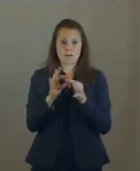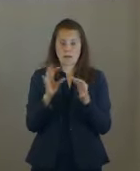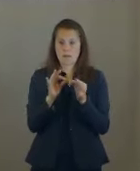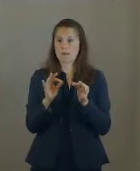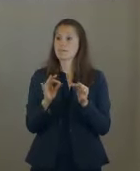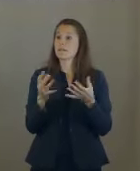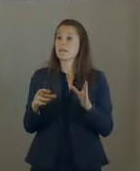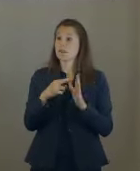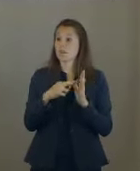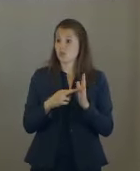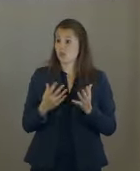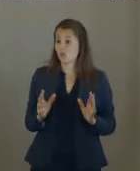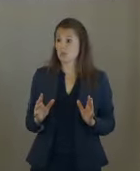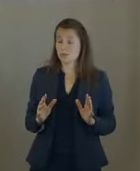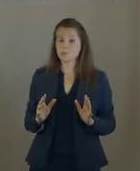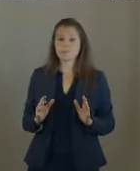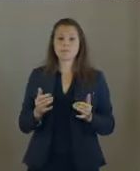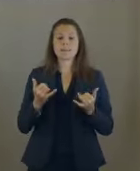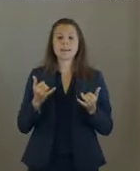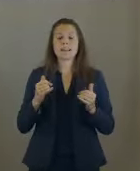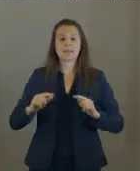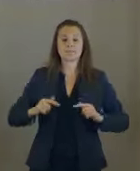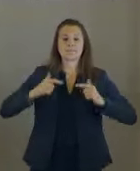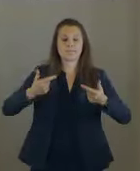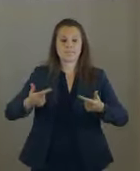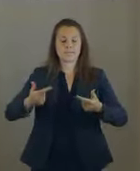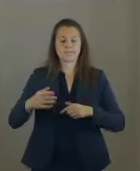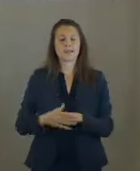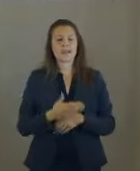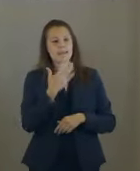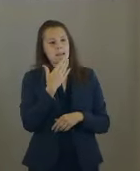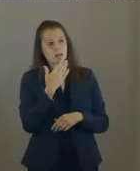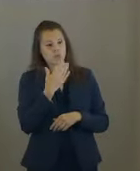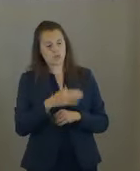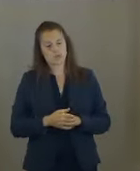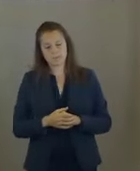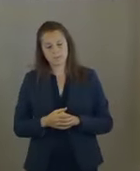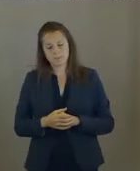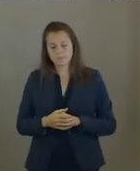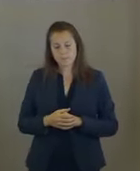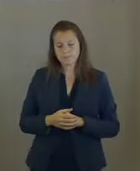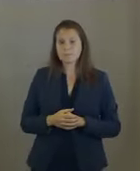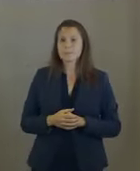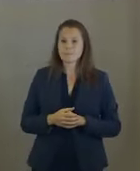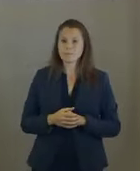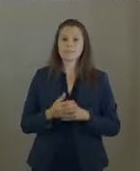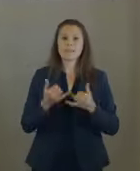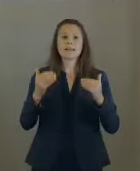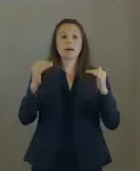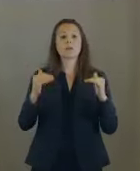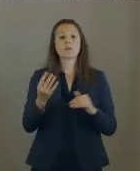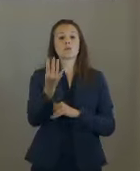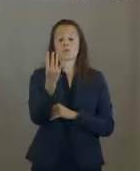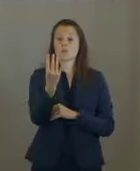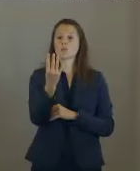comment protocol, Chair. I turn the meeting back over to you. Thank you, Ms. Woolridge. Friends, that'll bring us to item 4